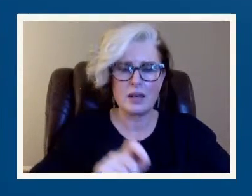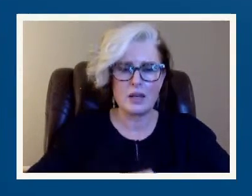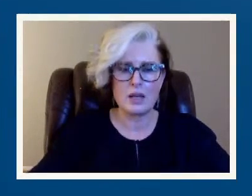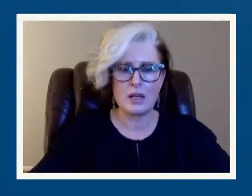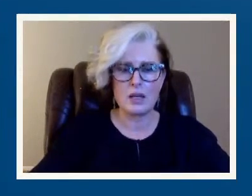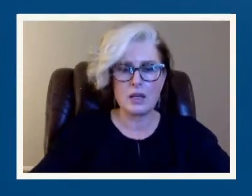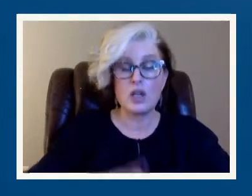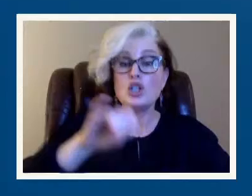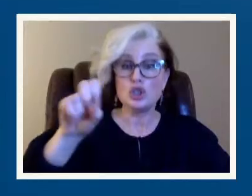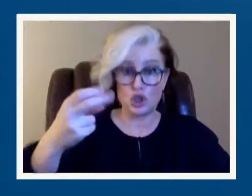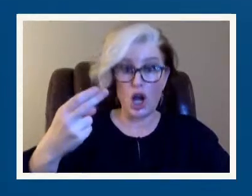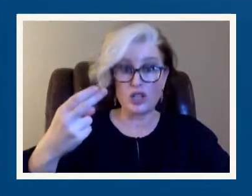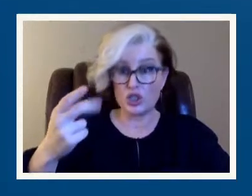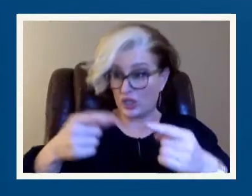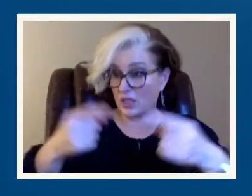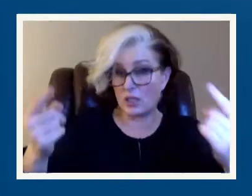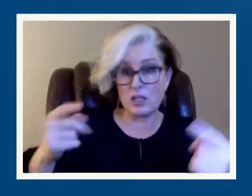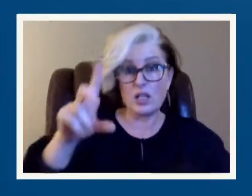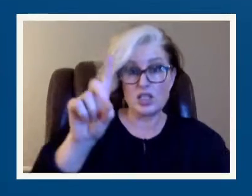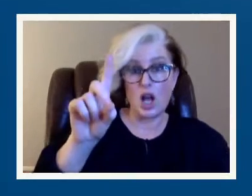Josh's opponent